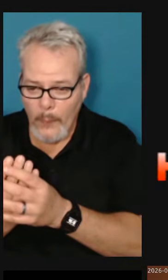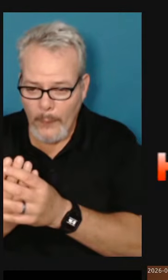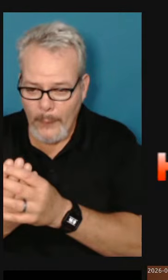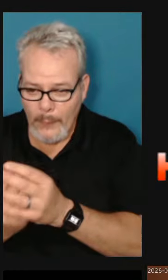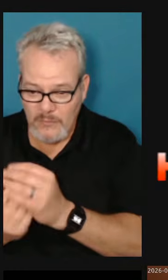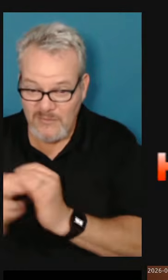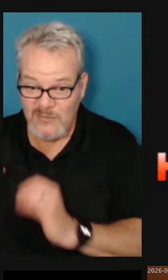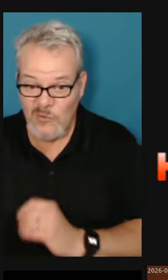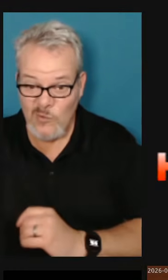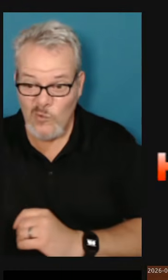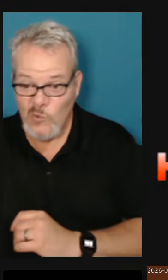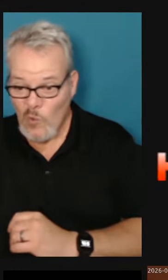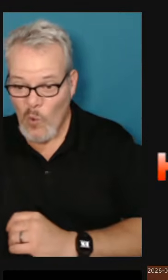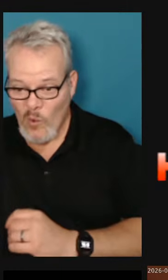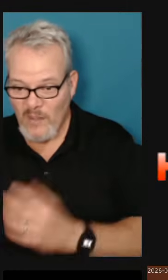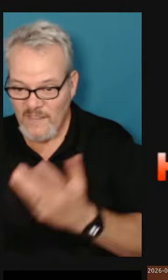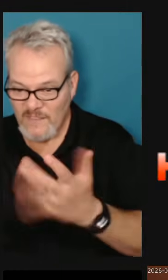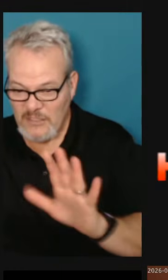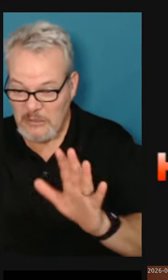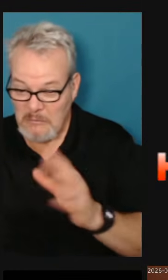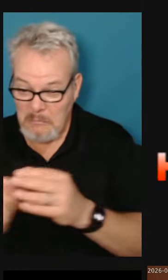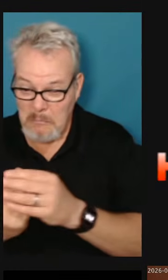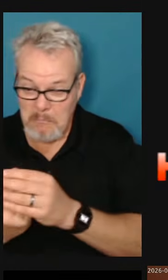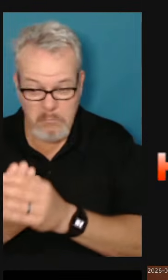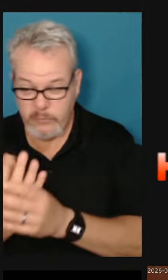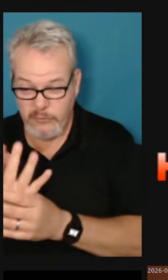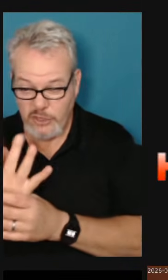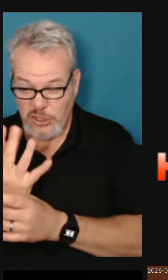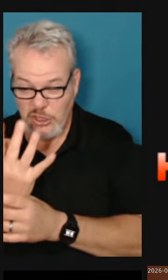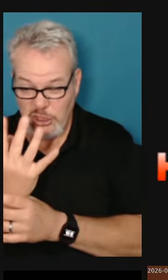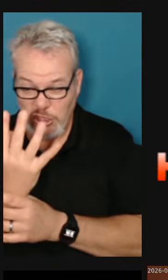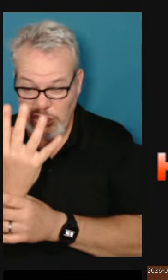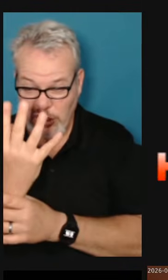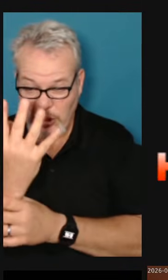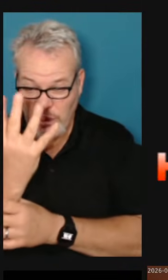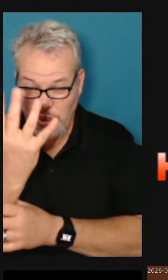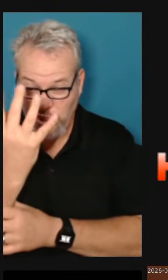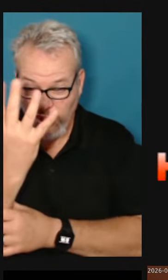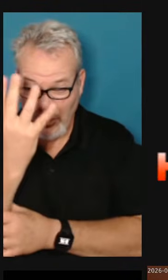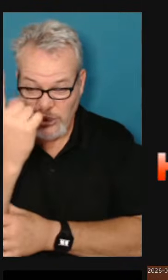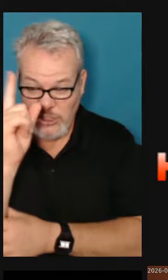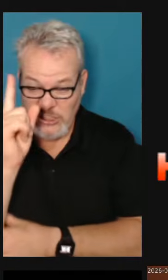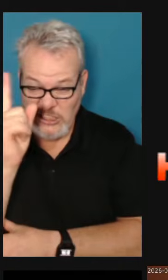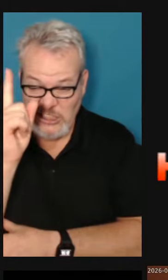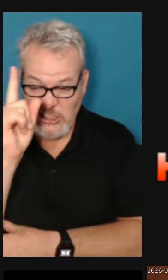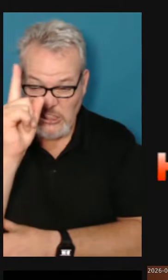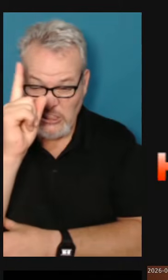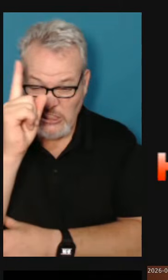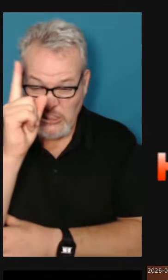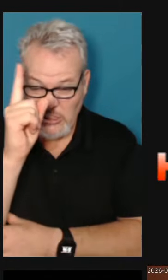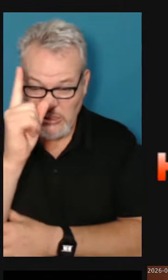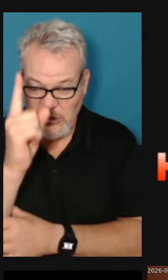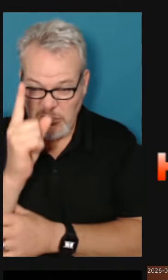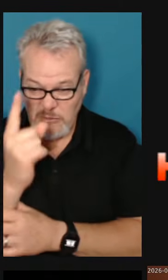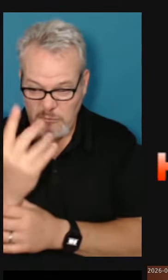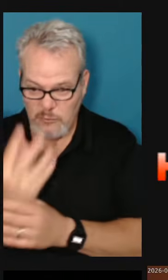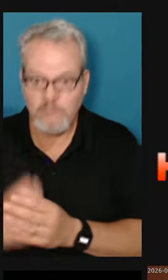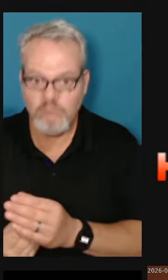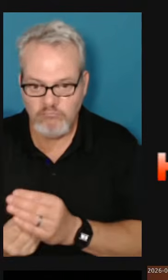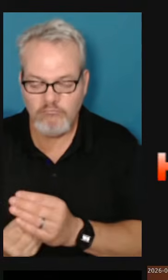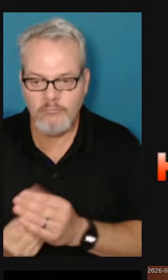already mostly jetting gas. Then the south vent comes and shoots that jet, and then we're